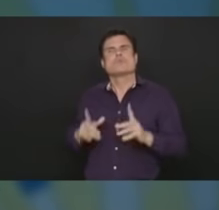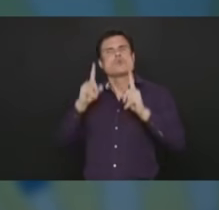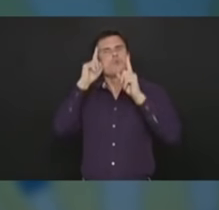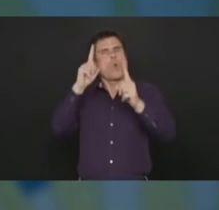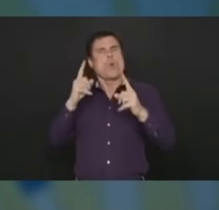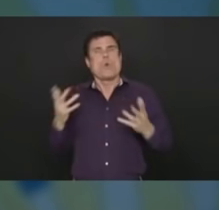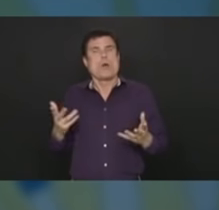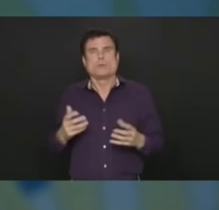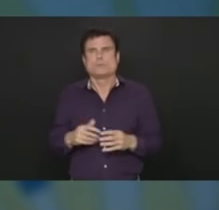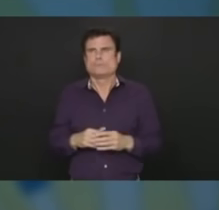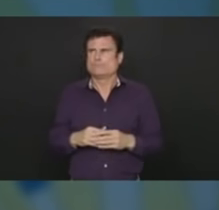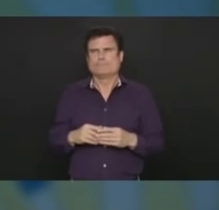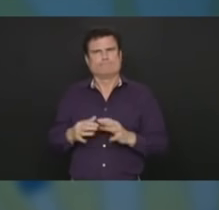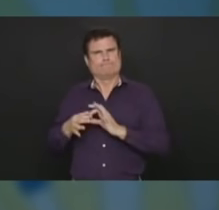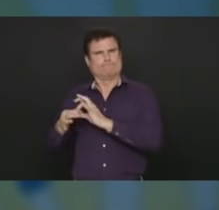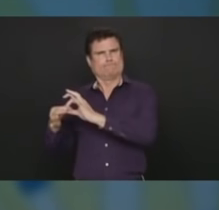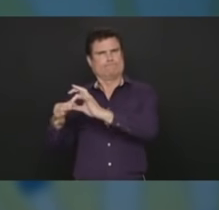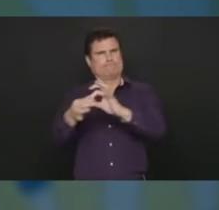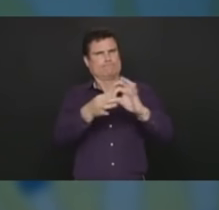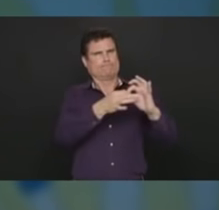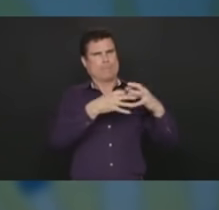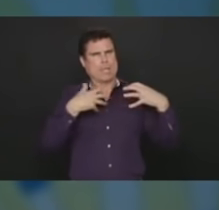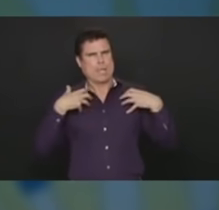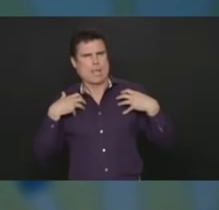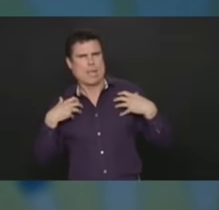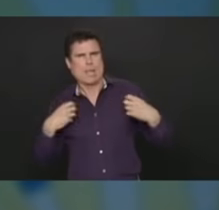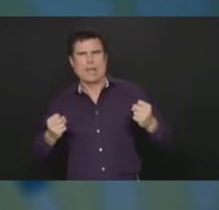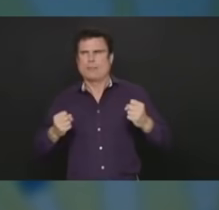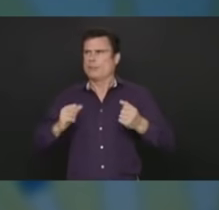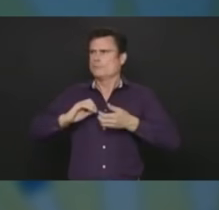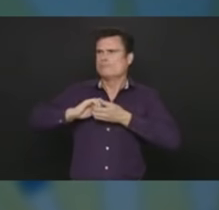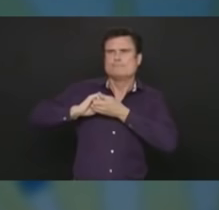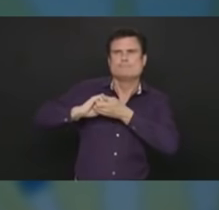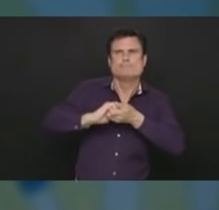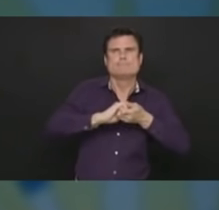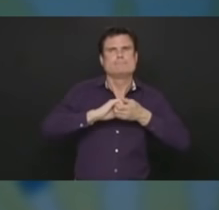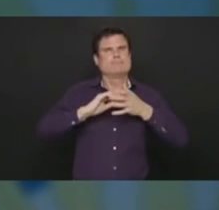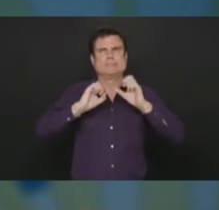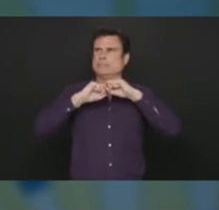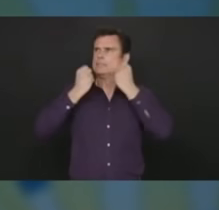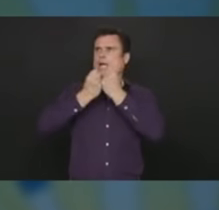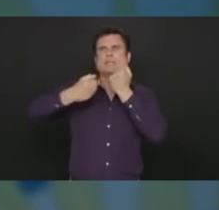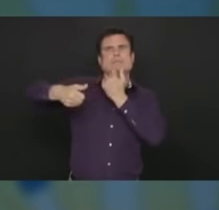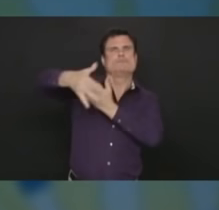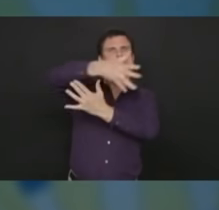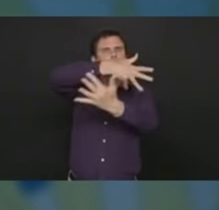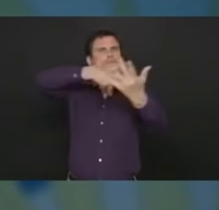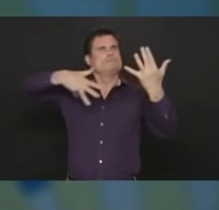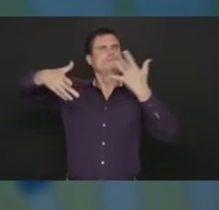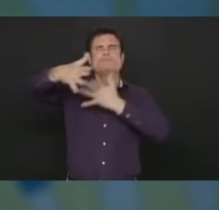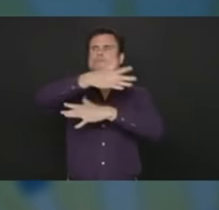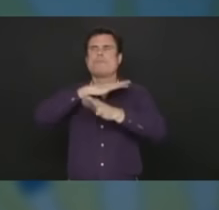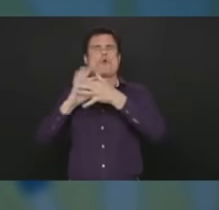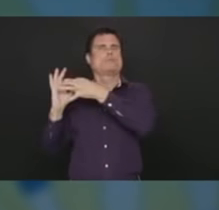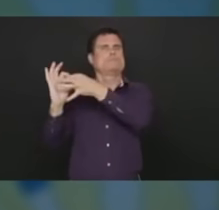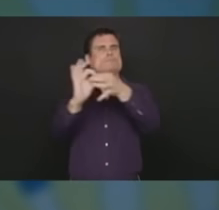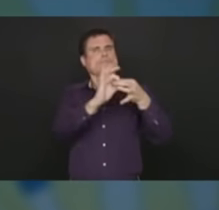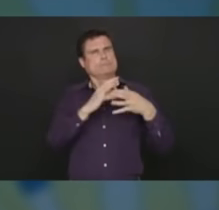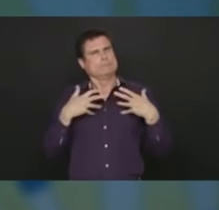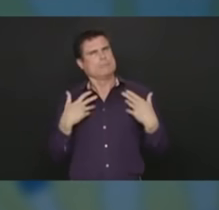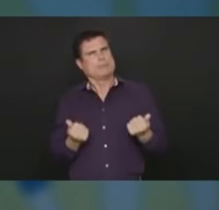this comes from the infection prevention and control world in healthcare and other worlds, and other realms as